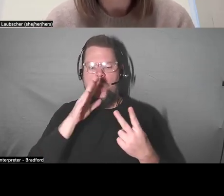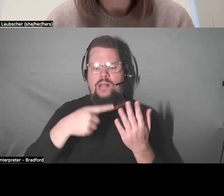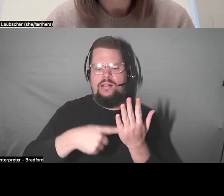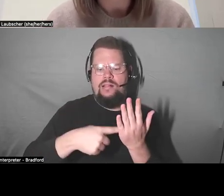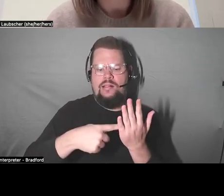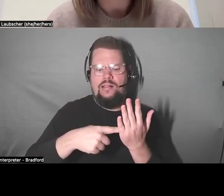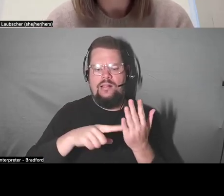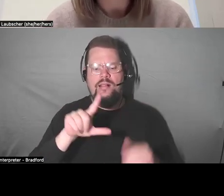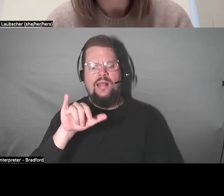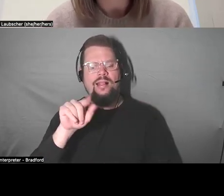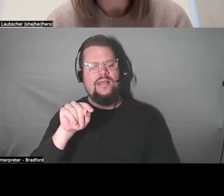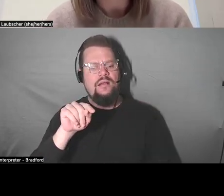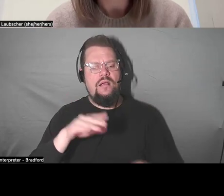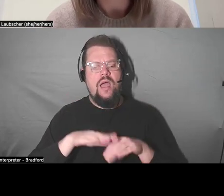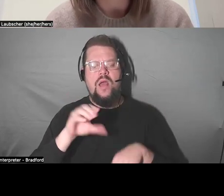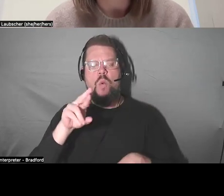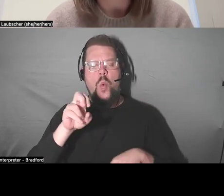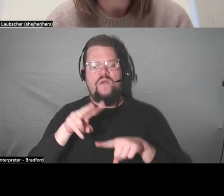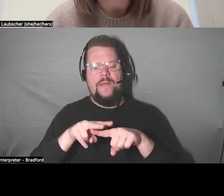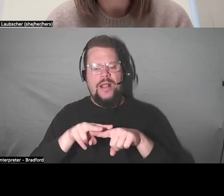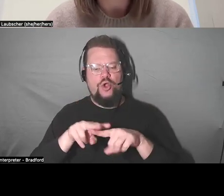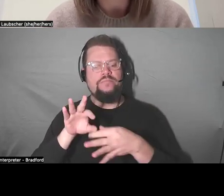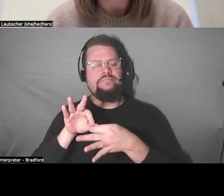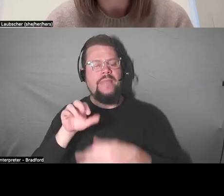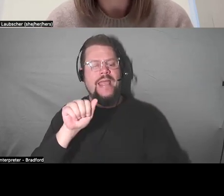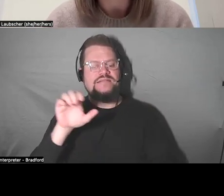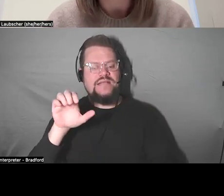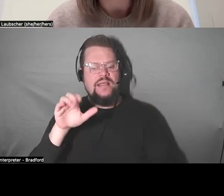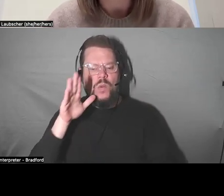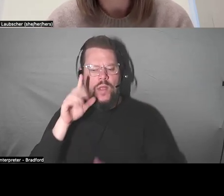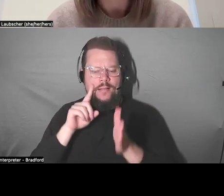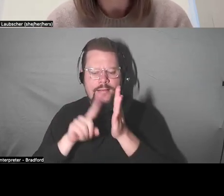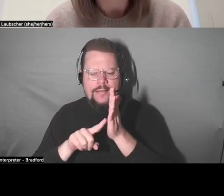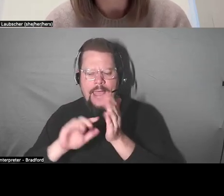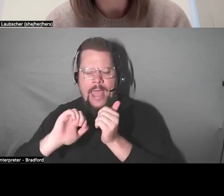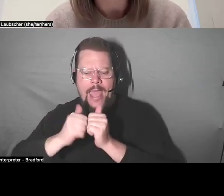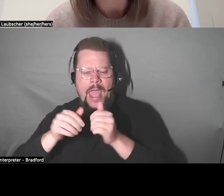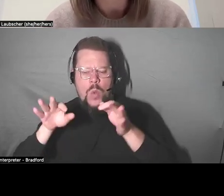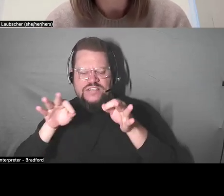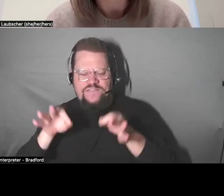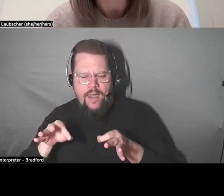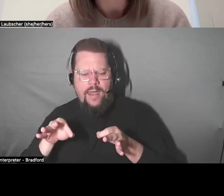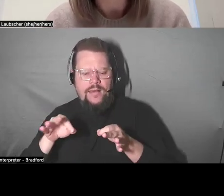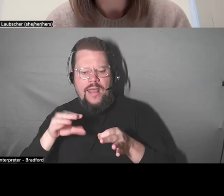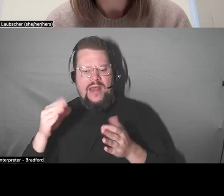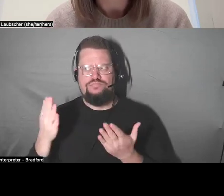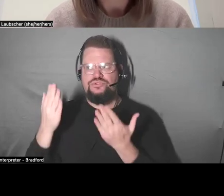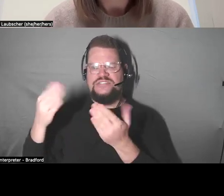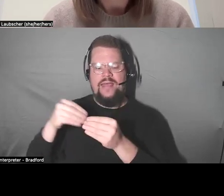on core vocabulary in AAC. We'll look at how it's been defined and presented in the research literature.